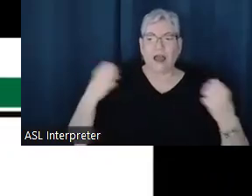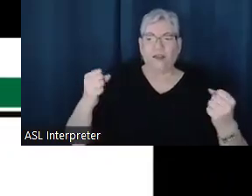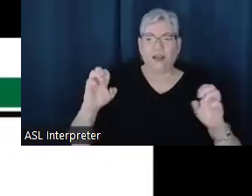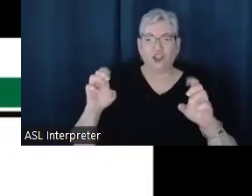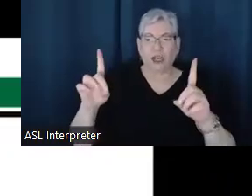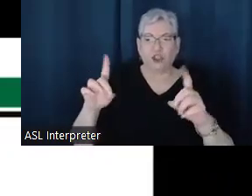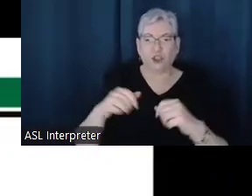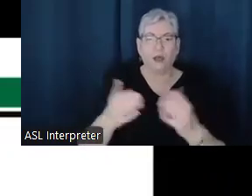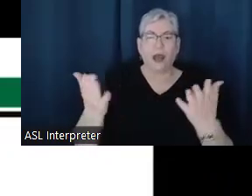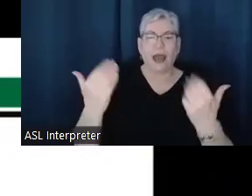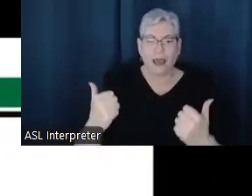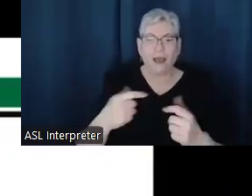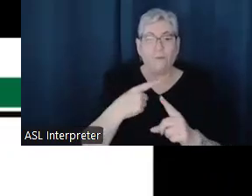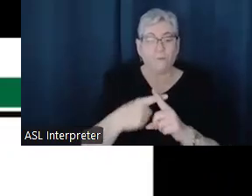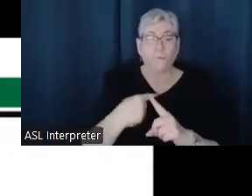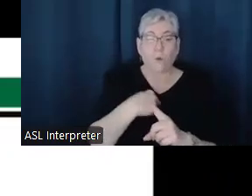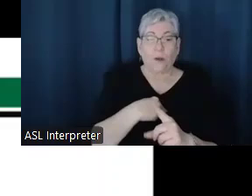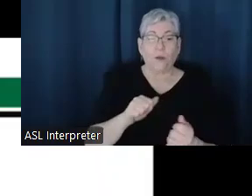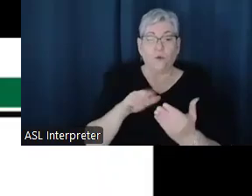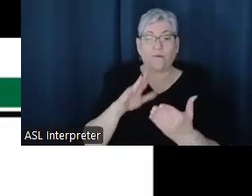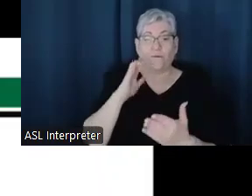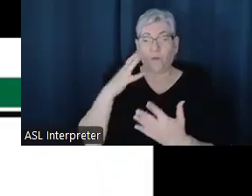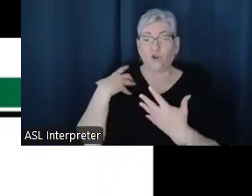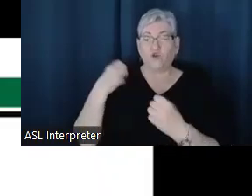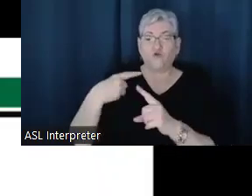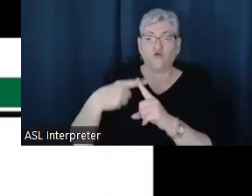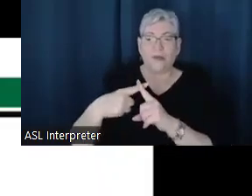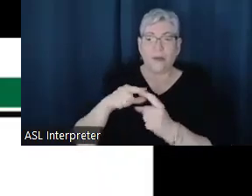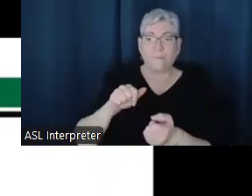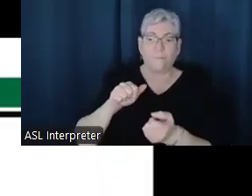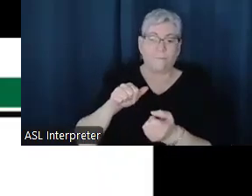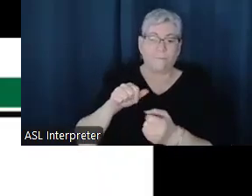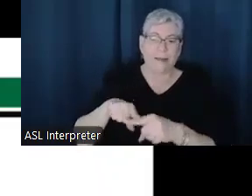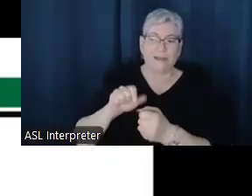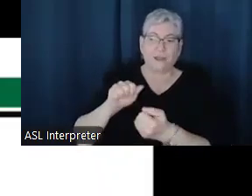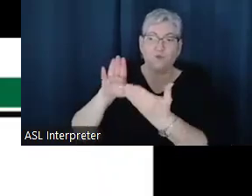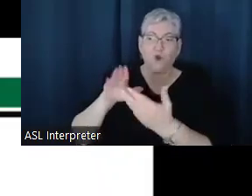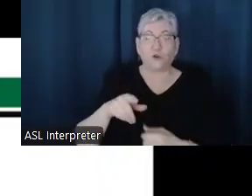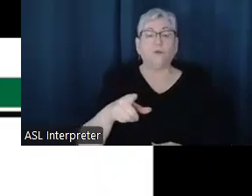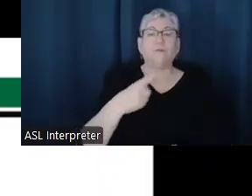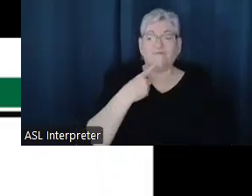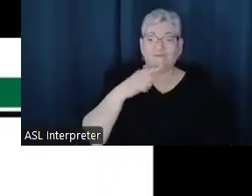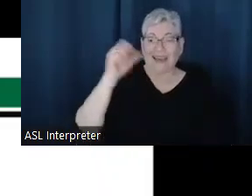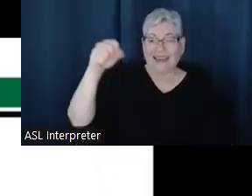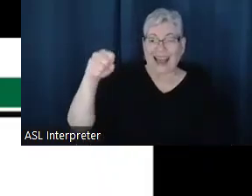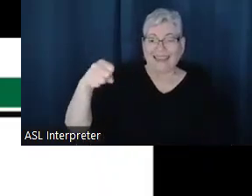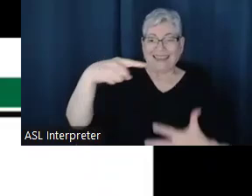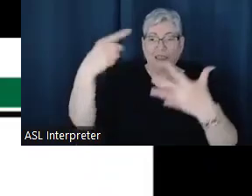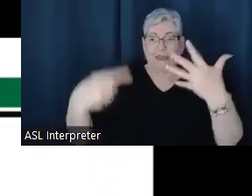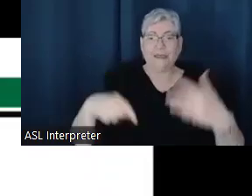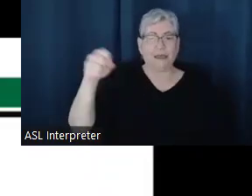And are we approaching things from a strengths-based approach? If you can answer yes to those things, then you're on the right